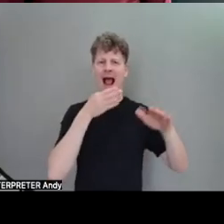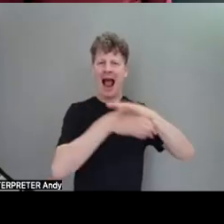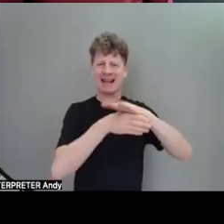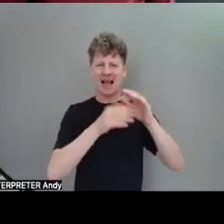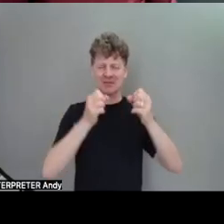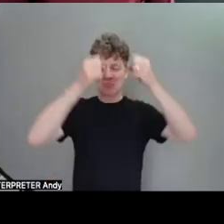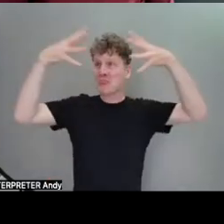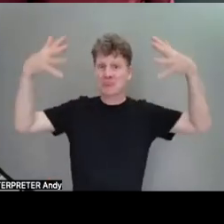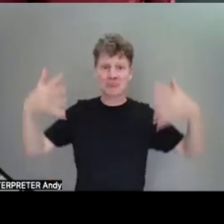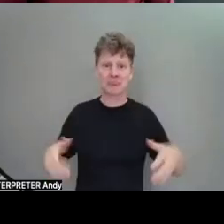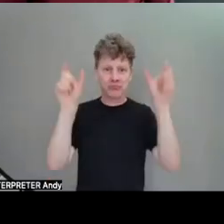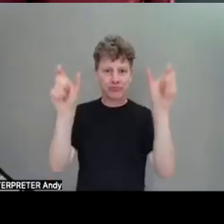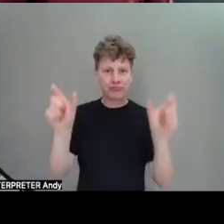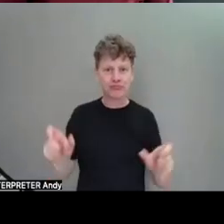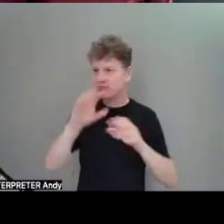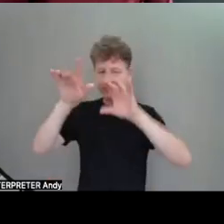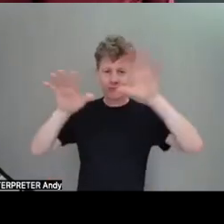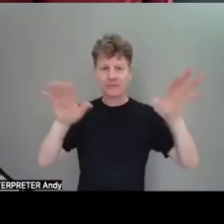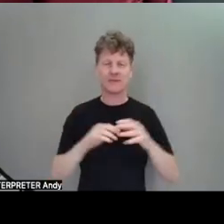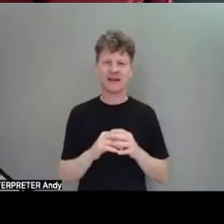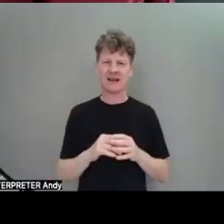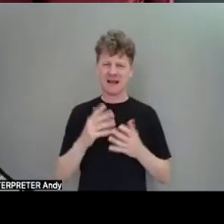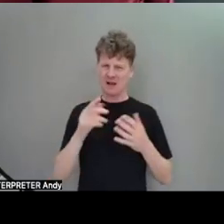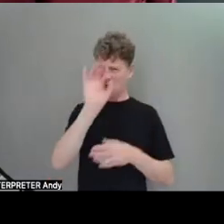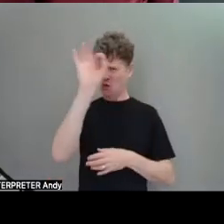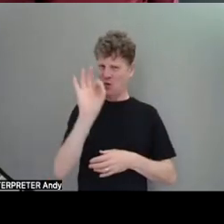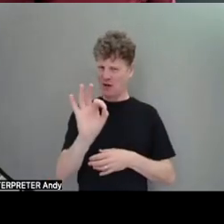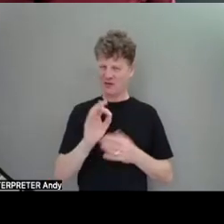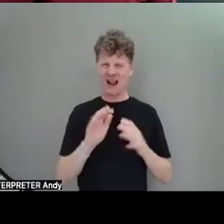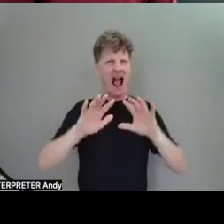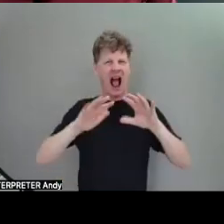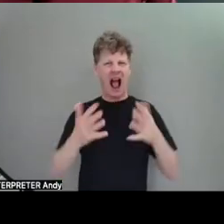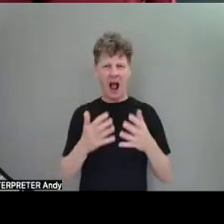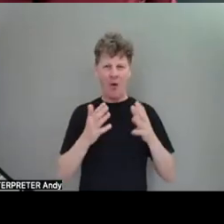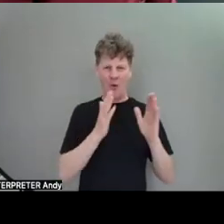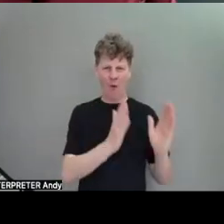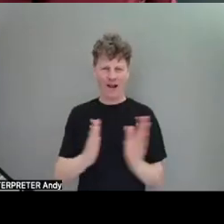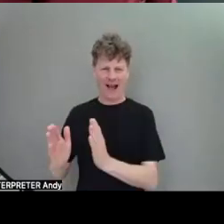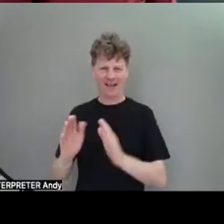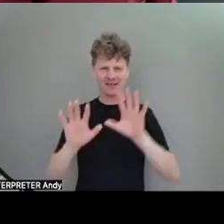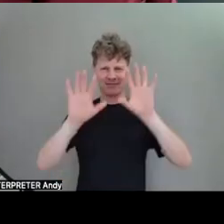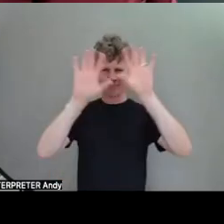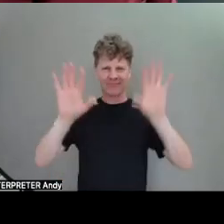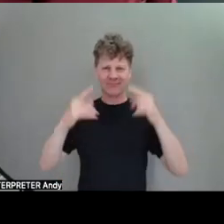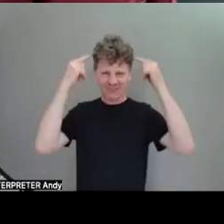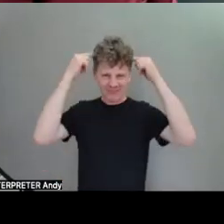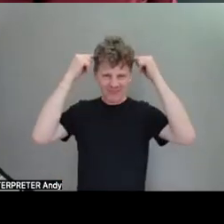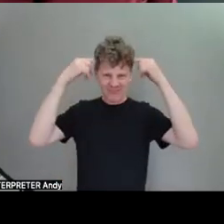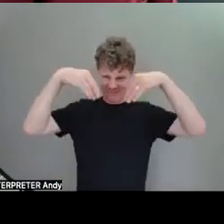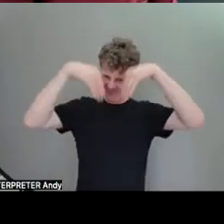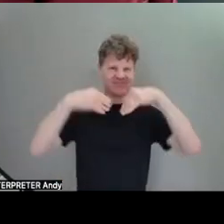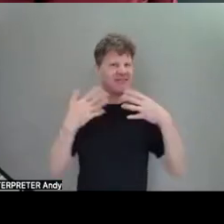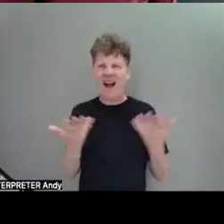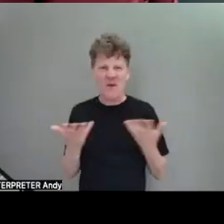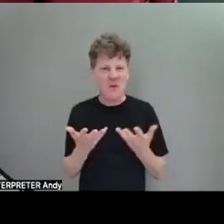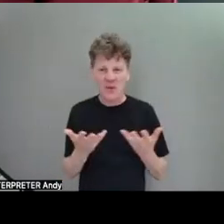So here's the big question. How is the mental lexicon organized? And there are